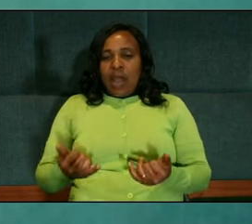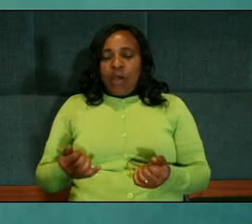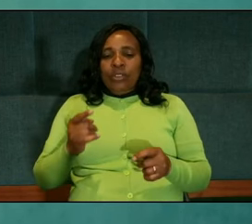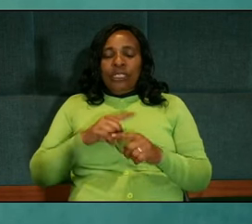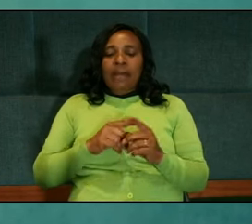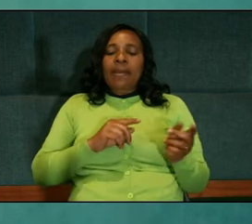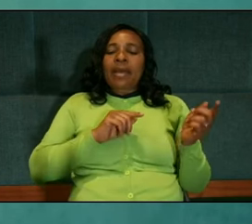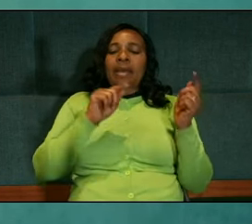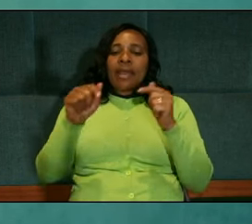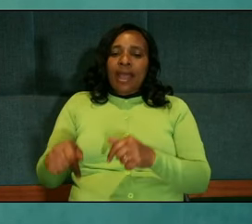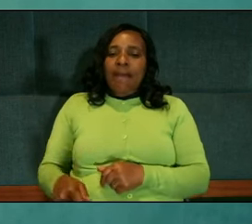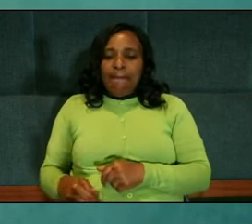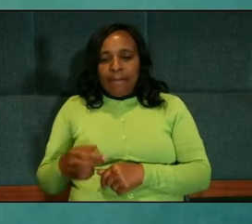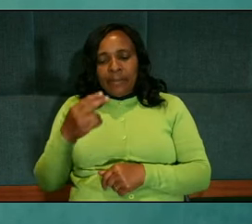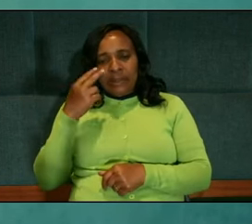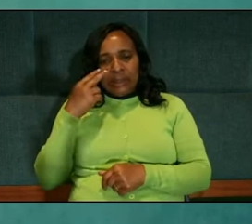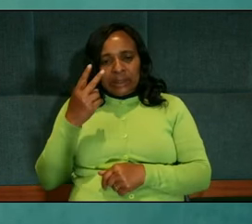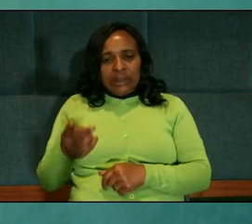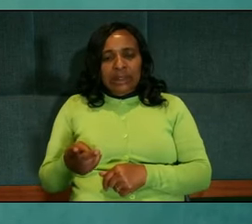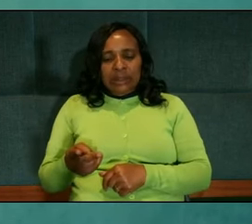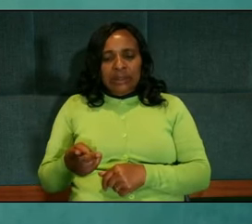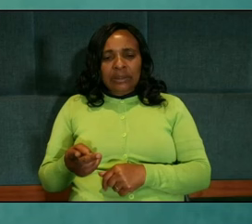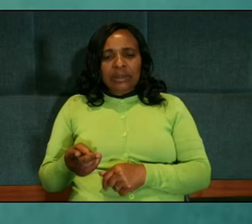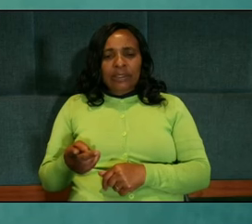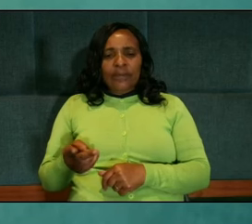so easy, it was so,